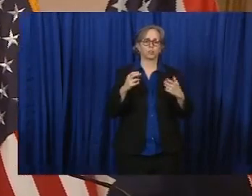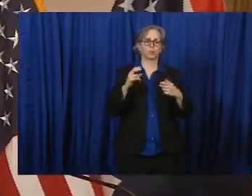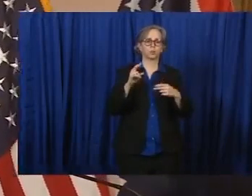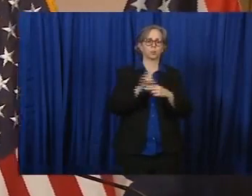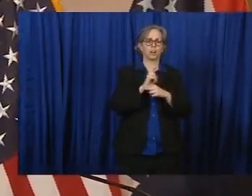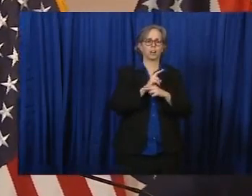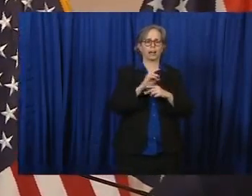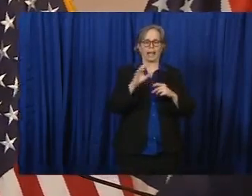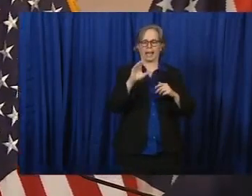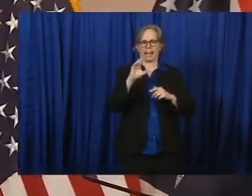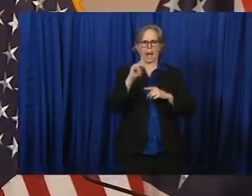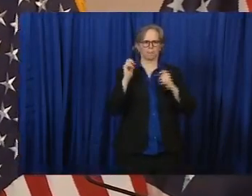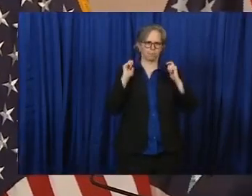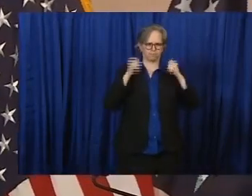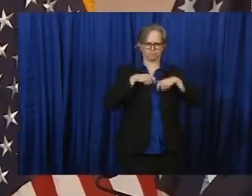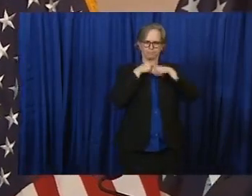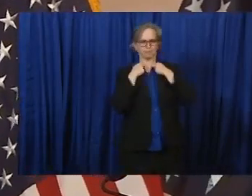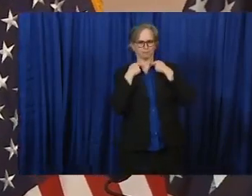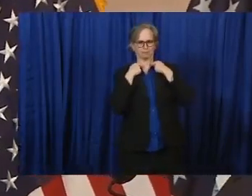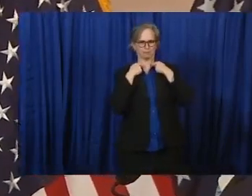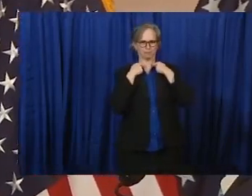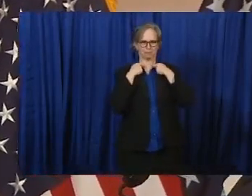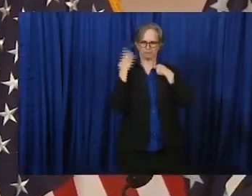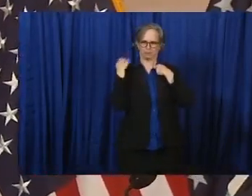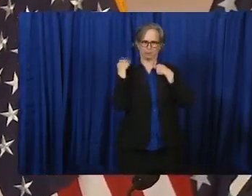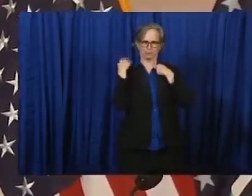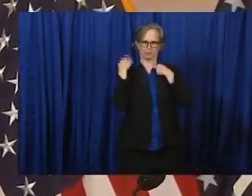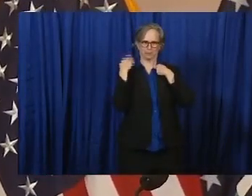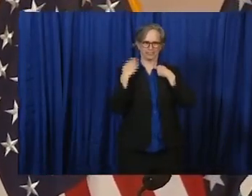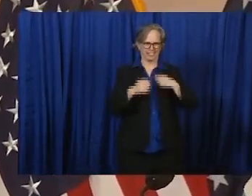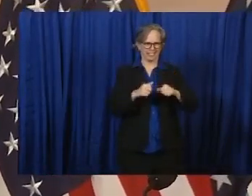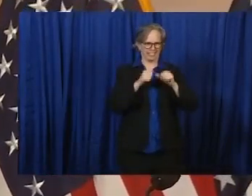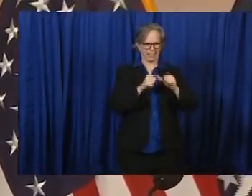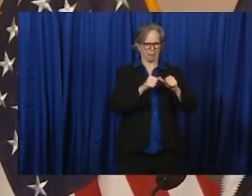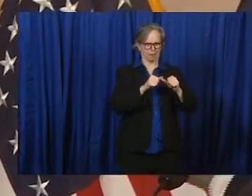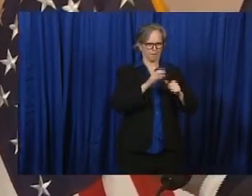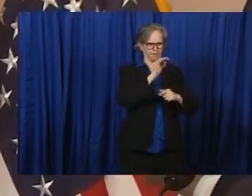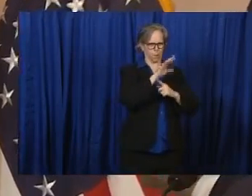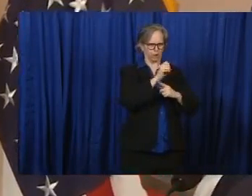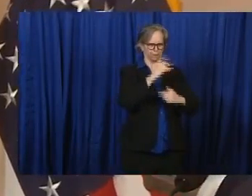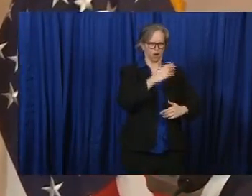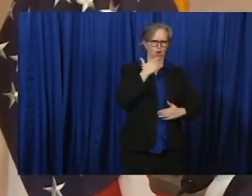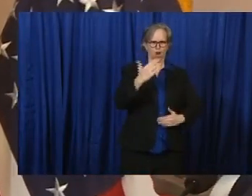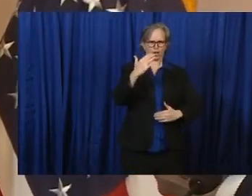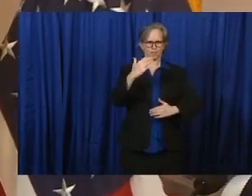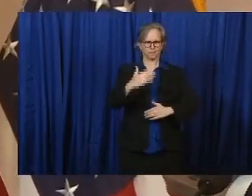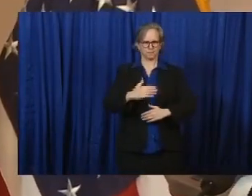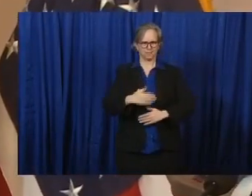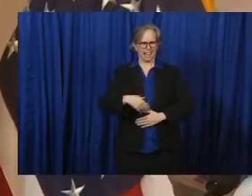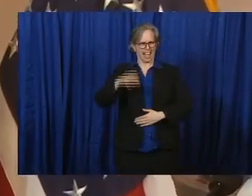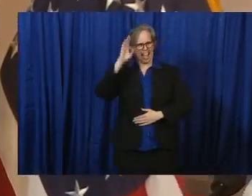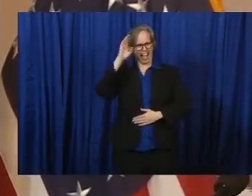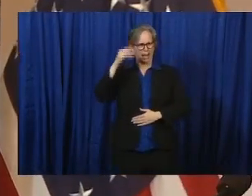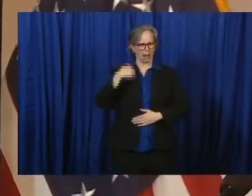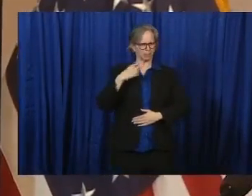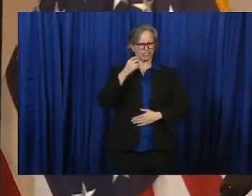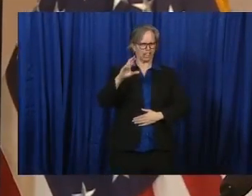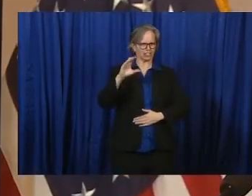cape. Keep being a force for good. Hi, my name is Amy Acton. Any questions?